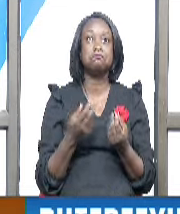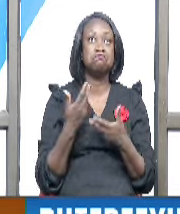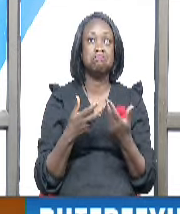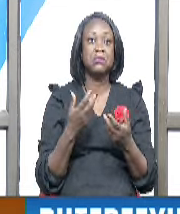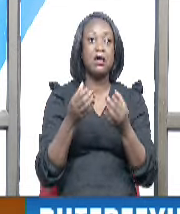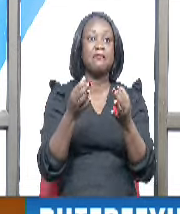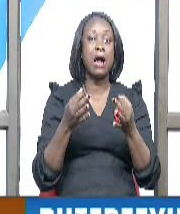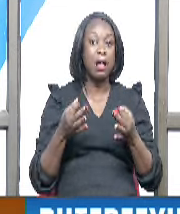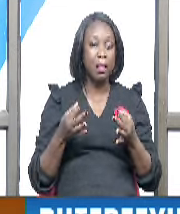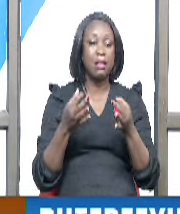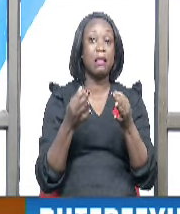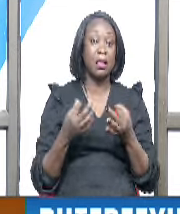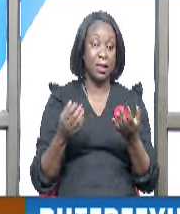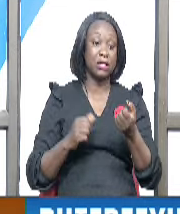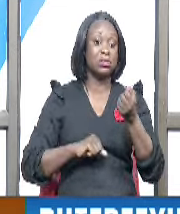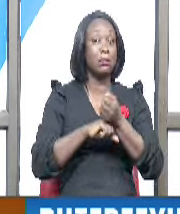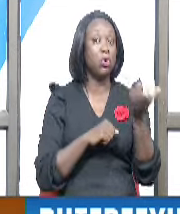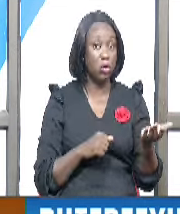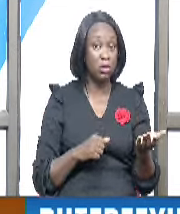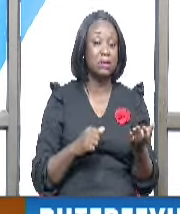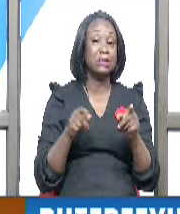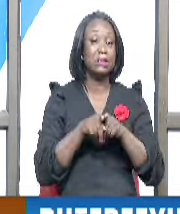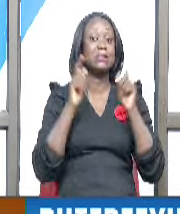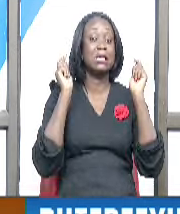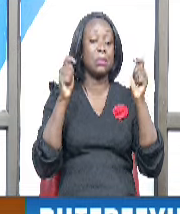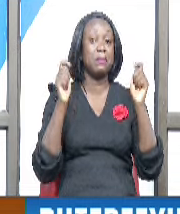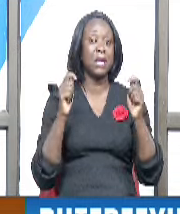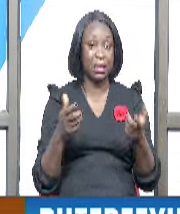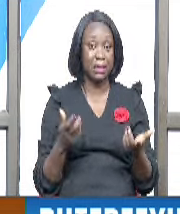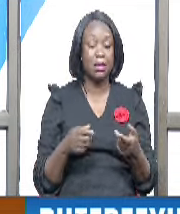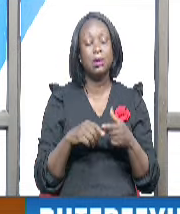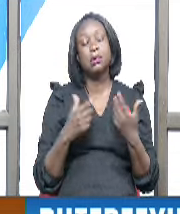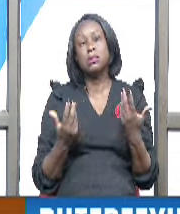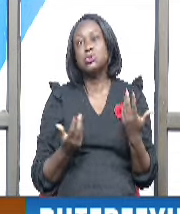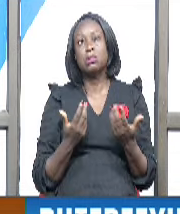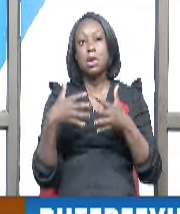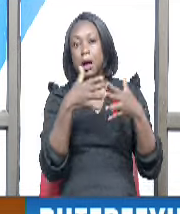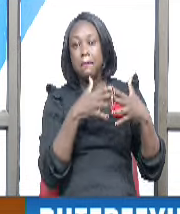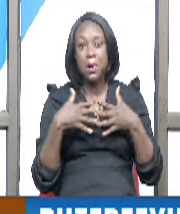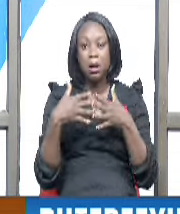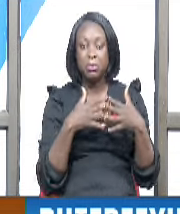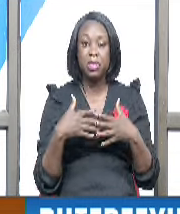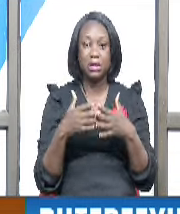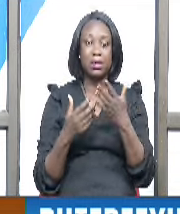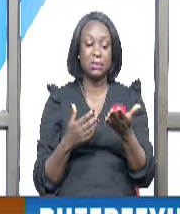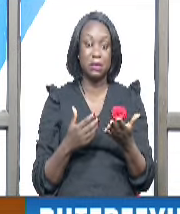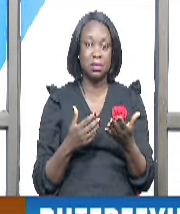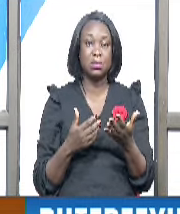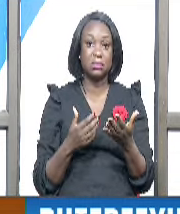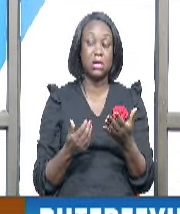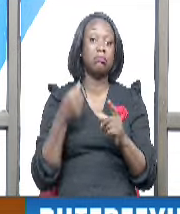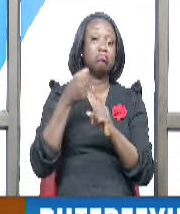what goes into the financing campaigns is also these small dollar donors. So American voices will be heard.